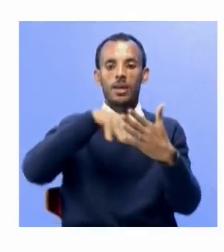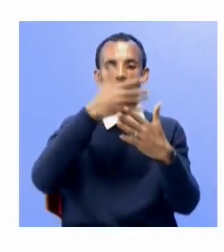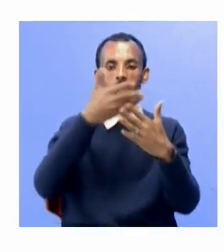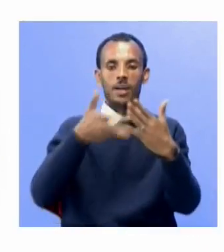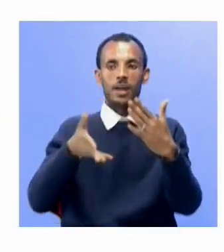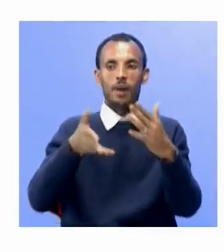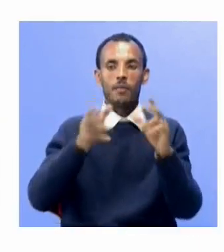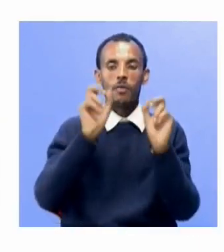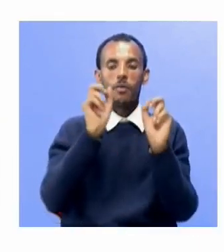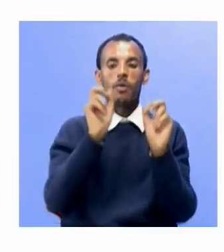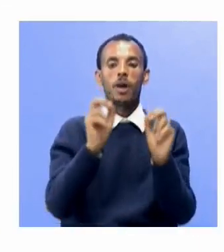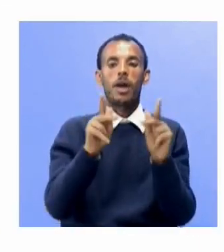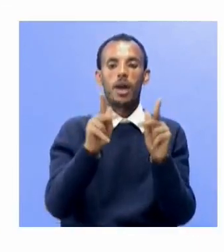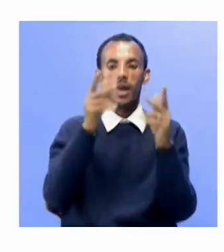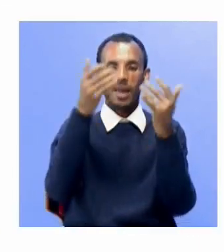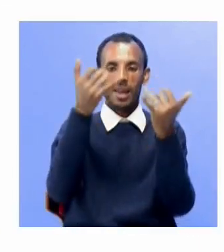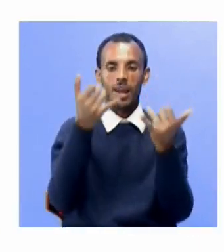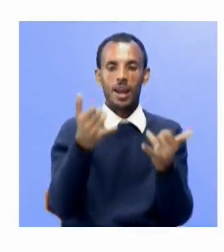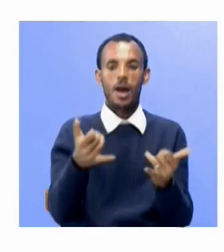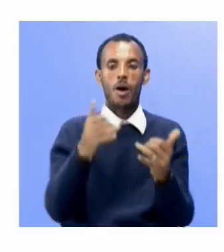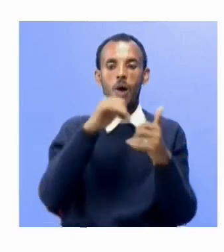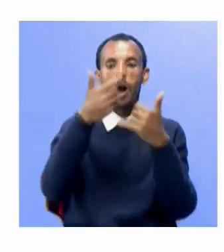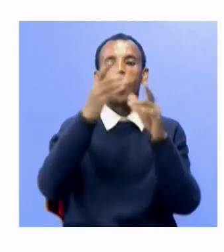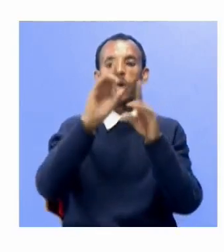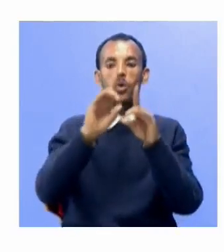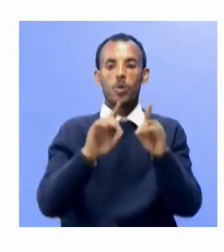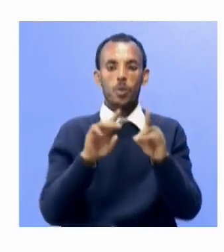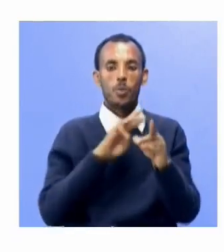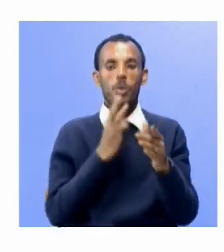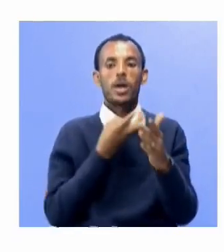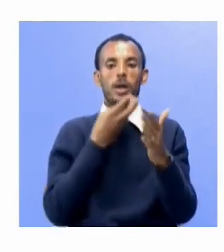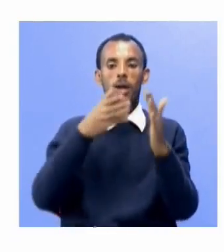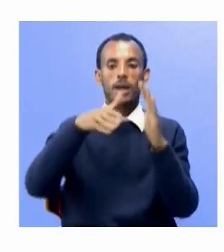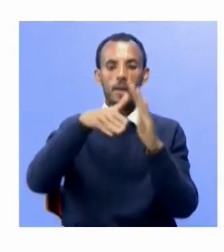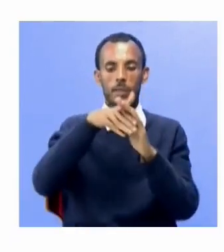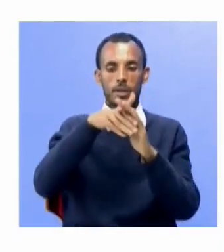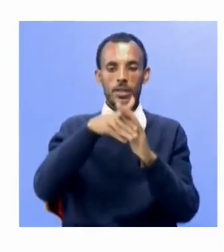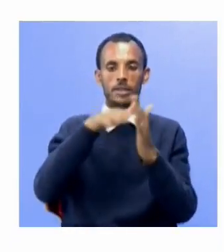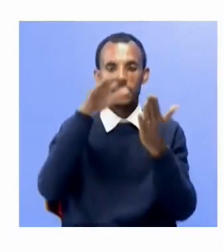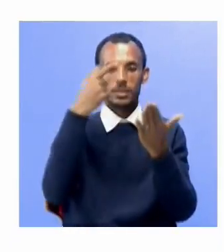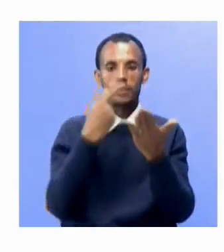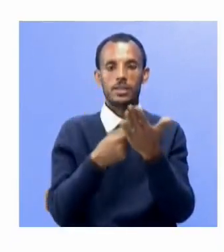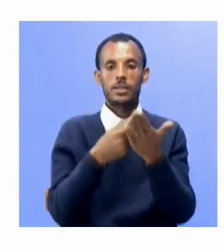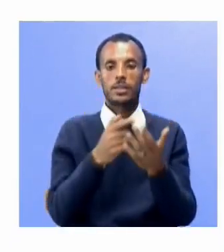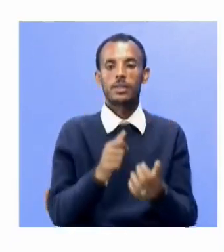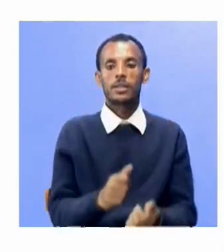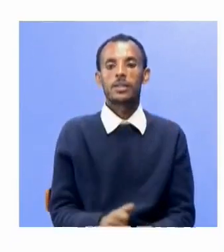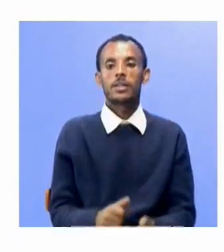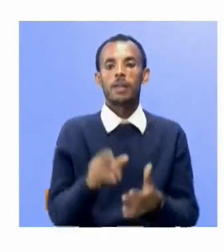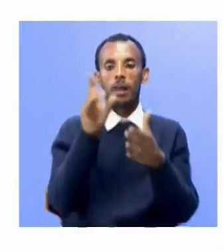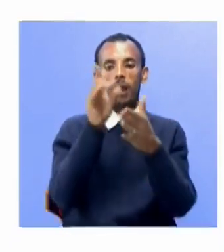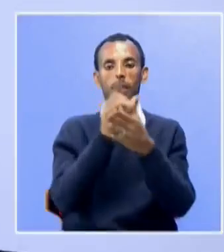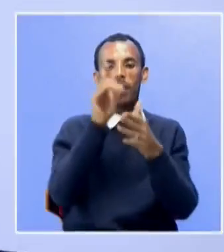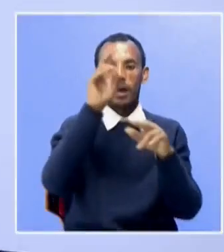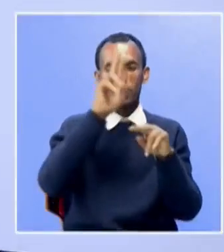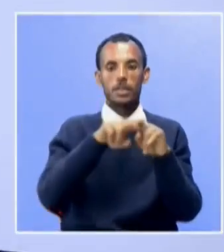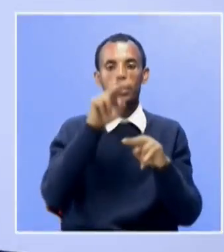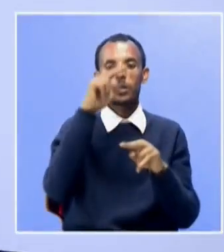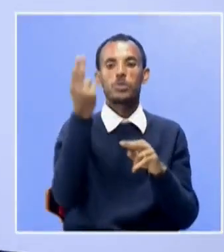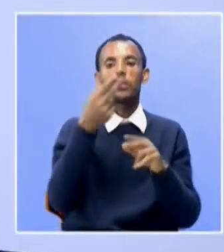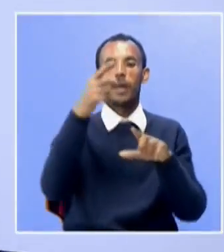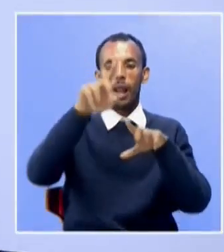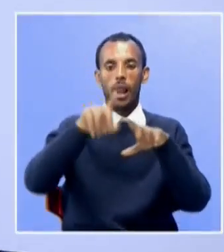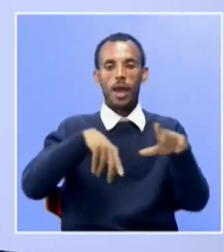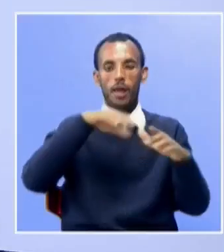Okay, now how do we represent this data set using line